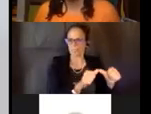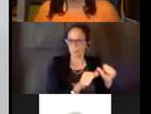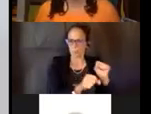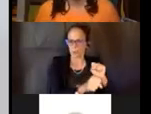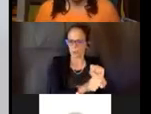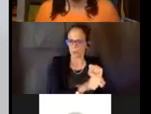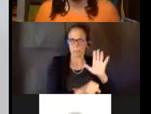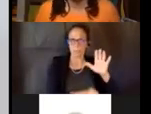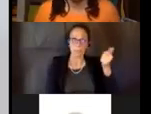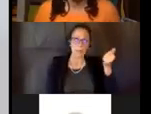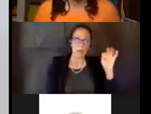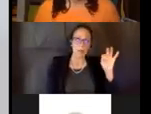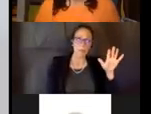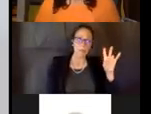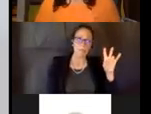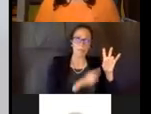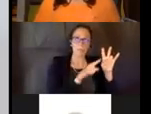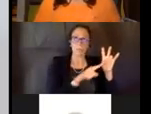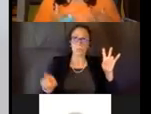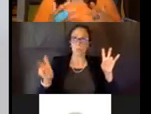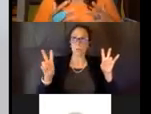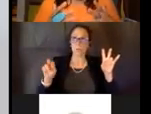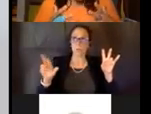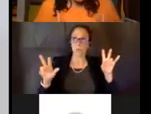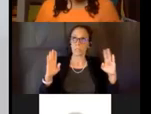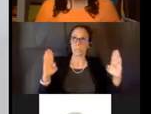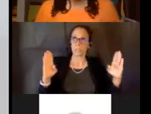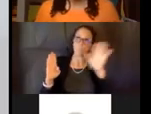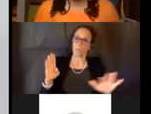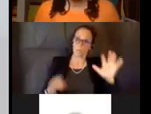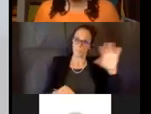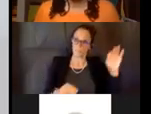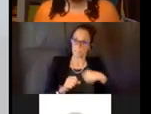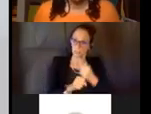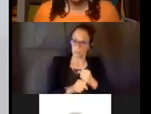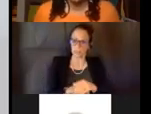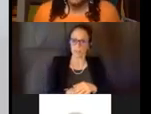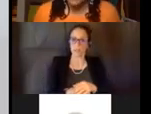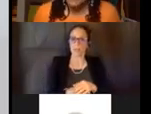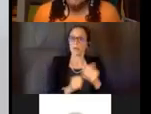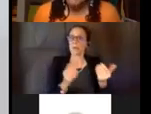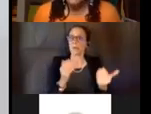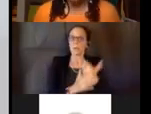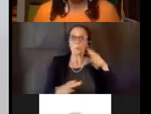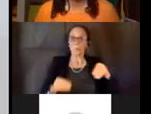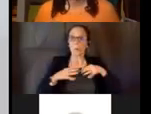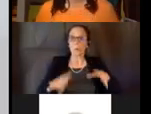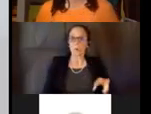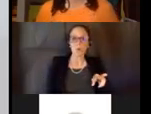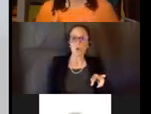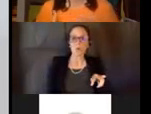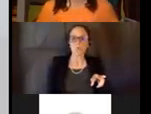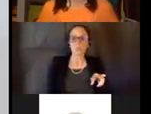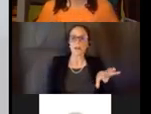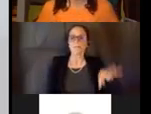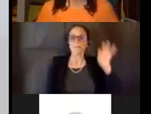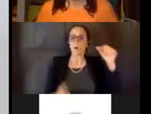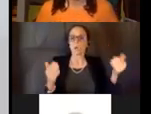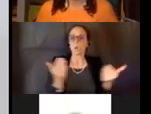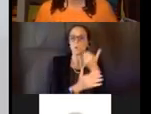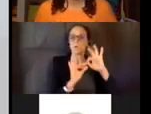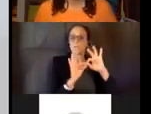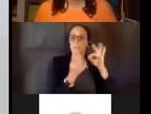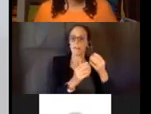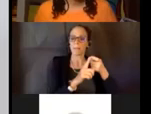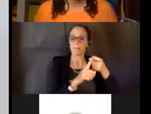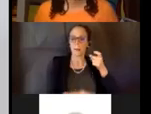57, so it's 2003. The new owner found a family from the Dominican Republic who moved in, and so my parents finally left.